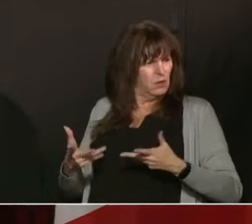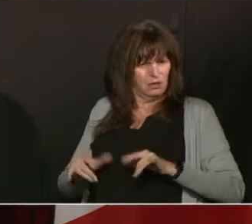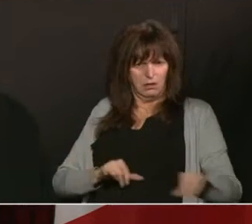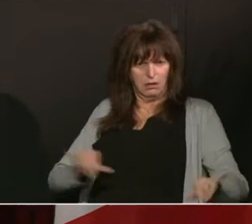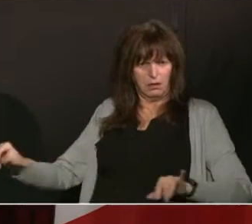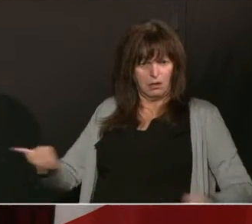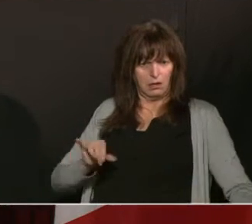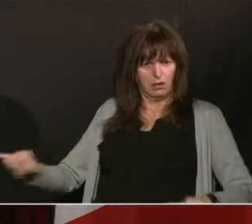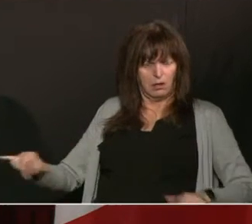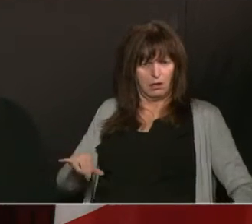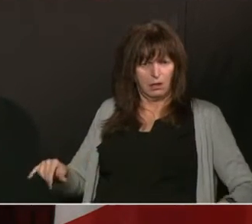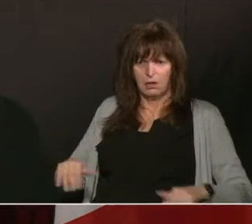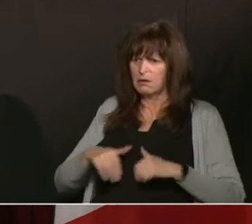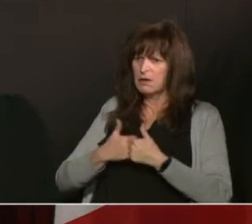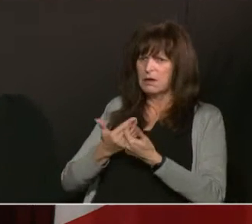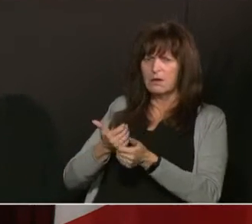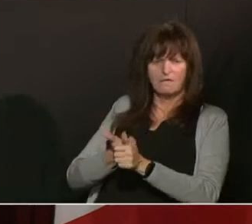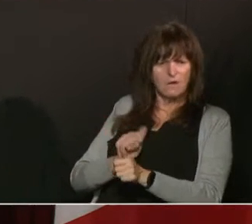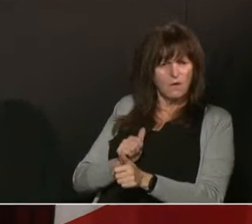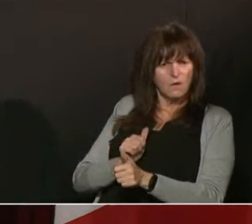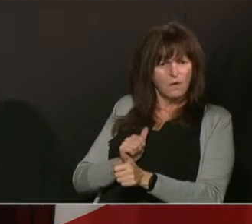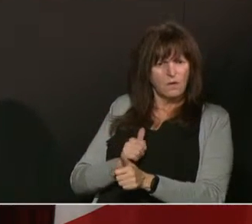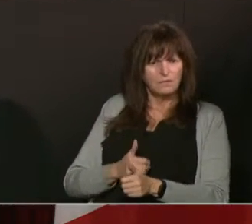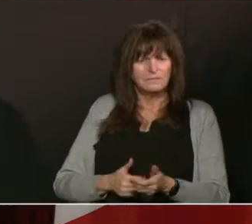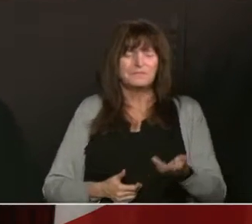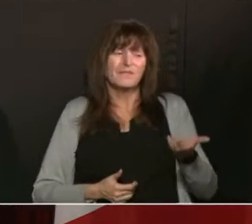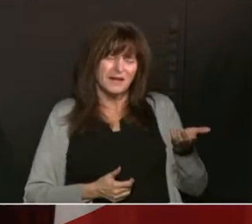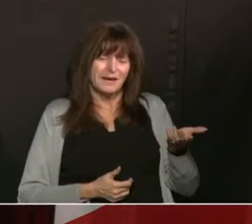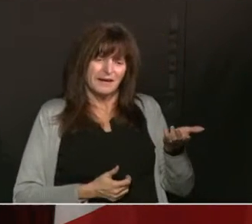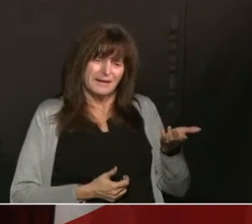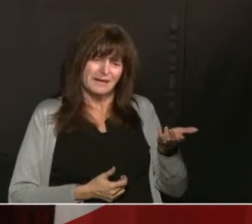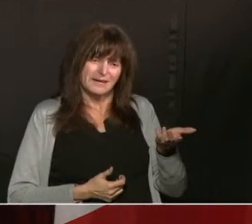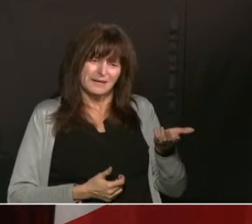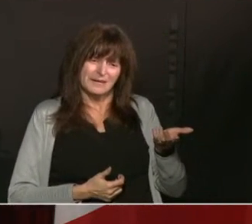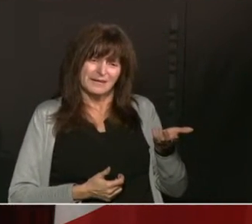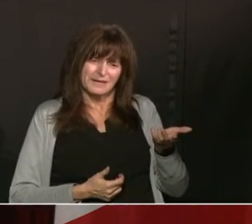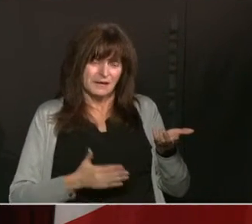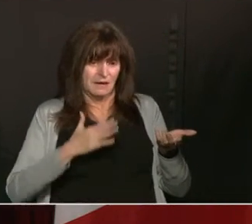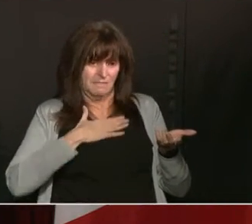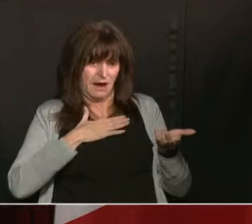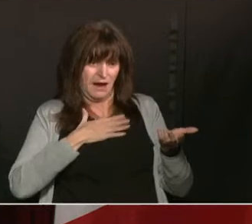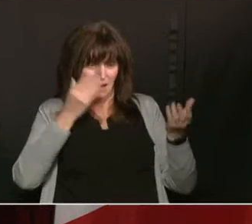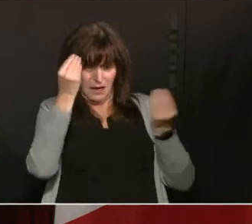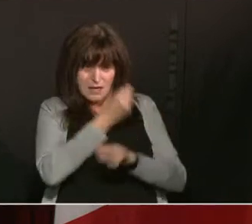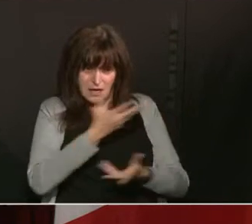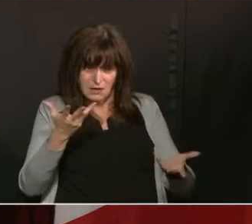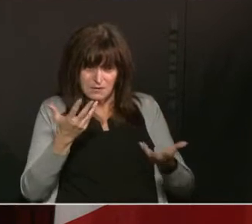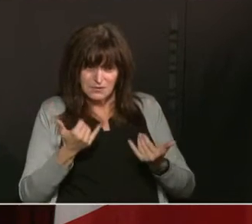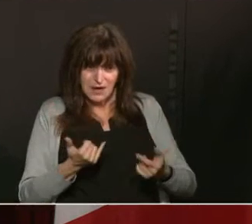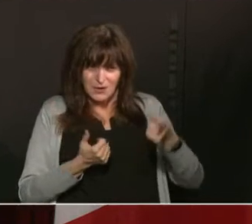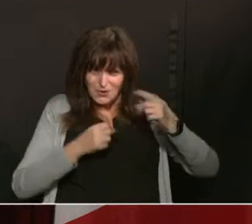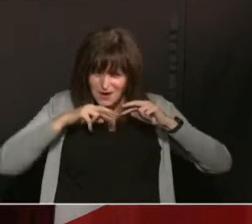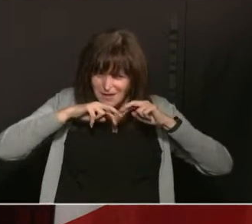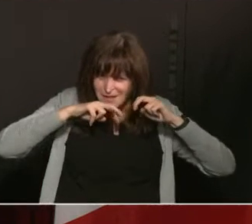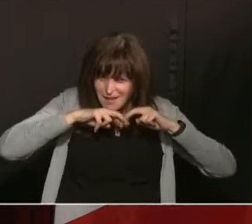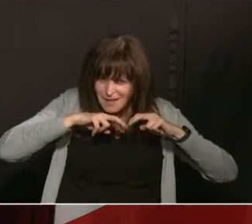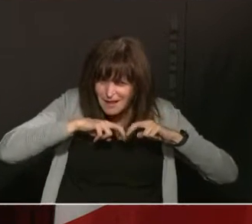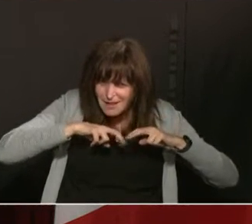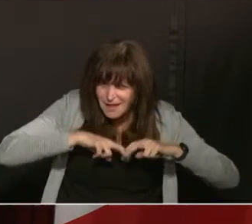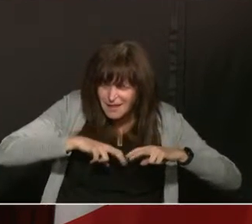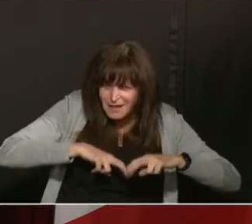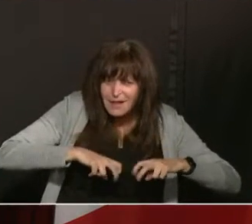between the lines of my announcement today. We are actively reviewing how we do case and contact management at an individual